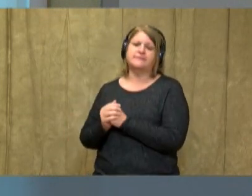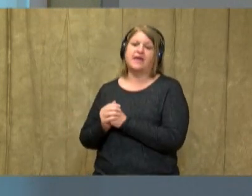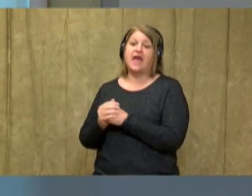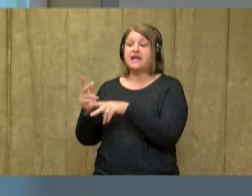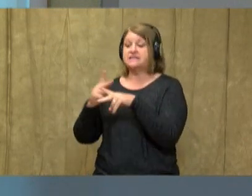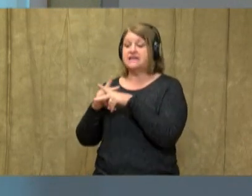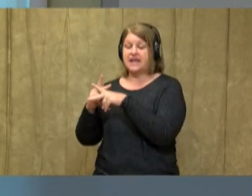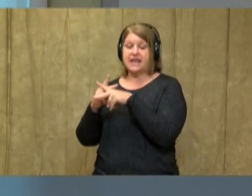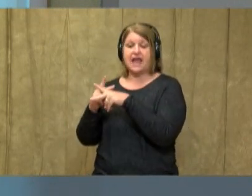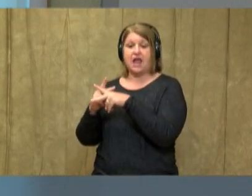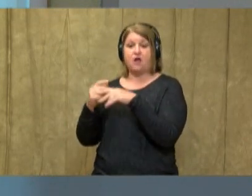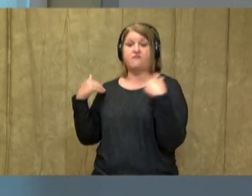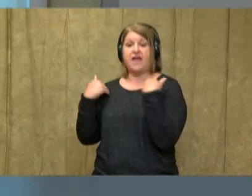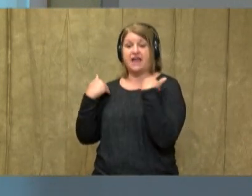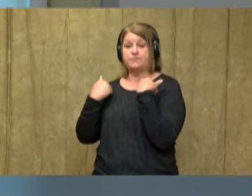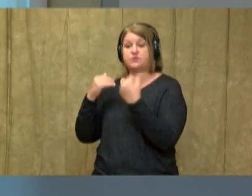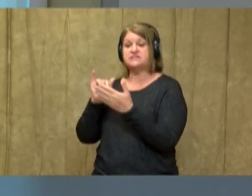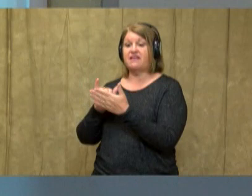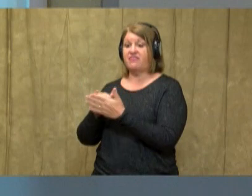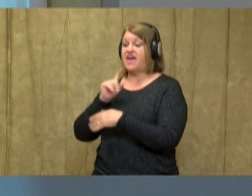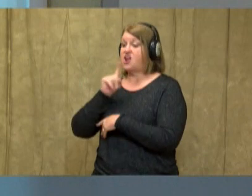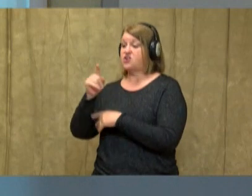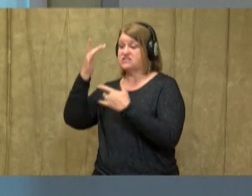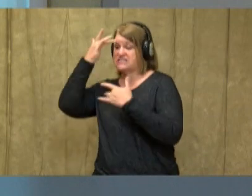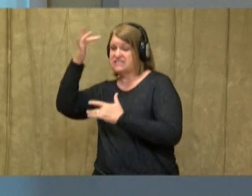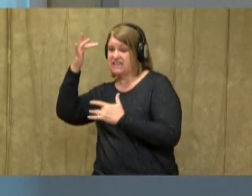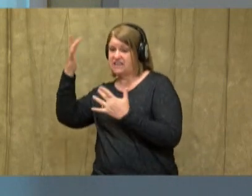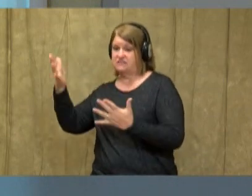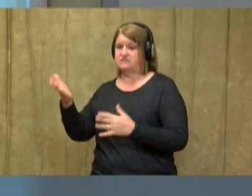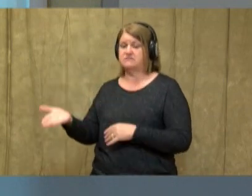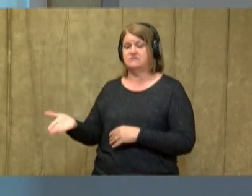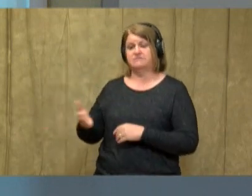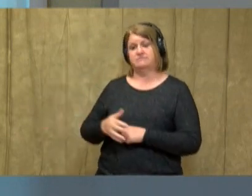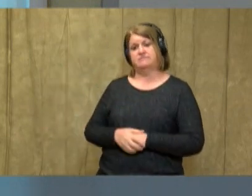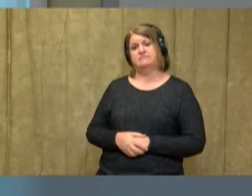take care of animals who are sick.